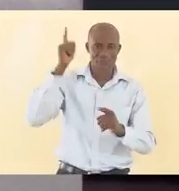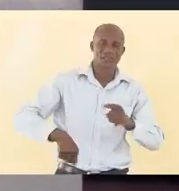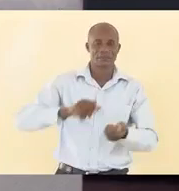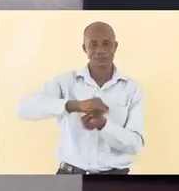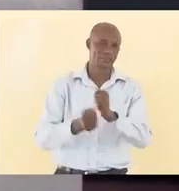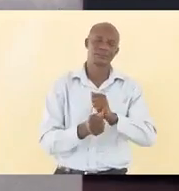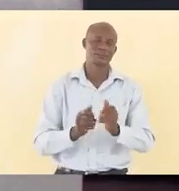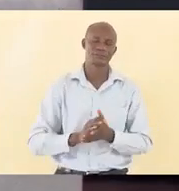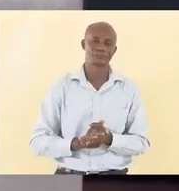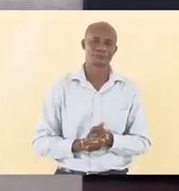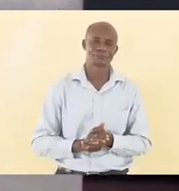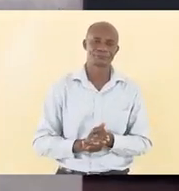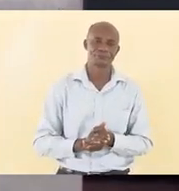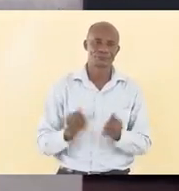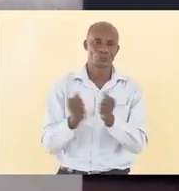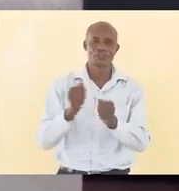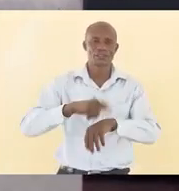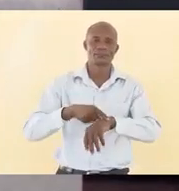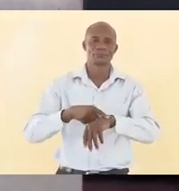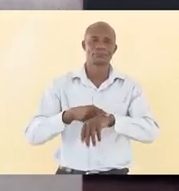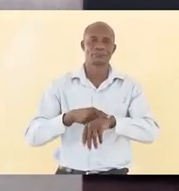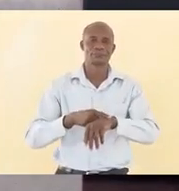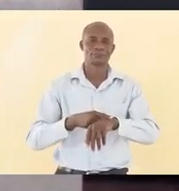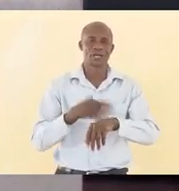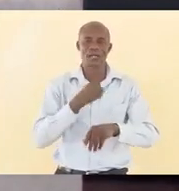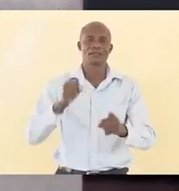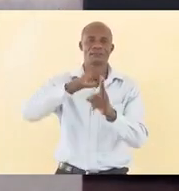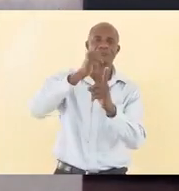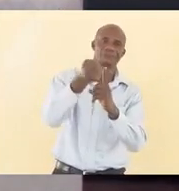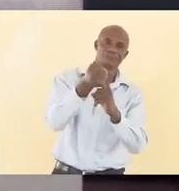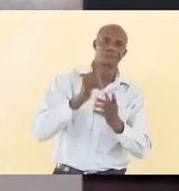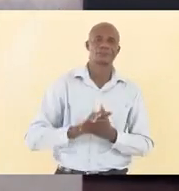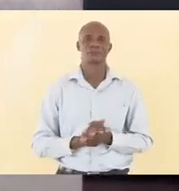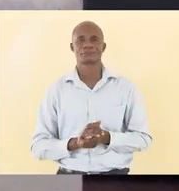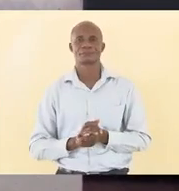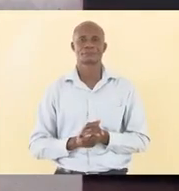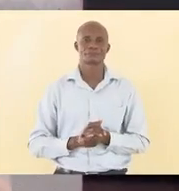truths that don't change with time and with circumstance.